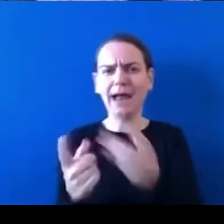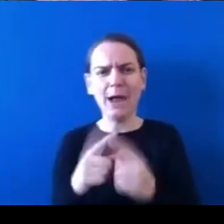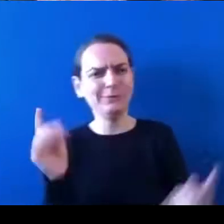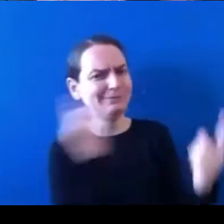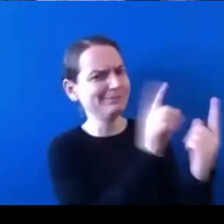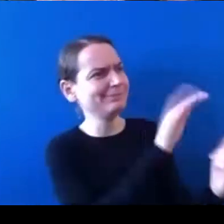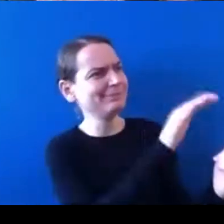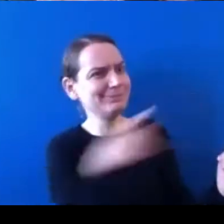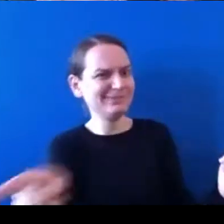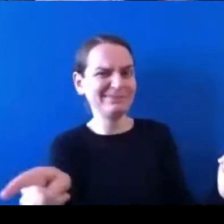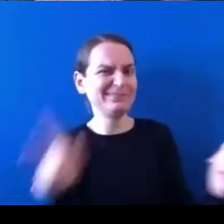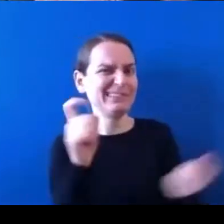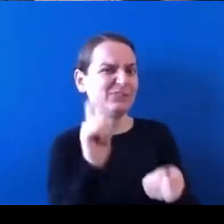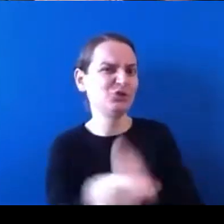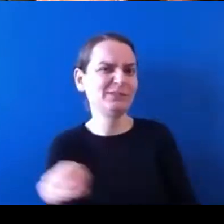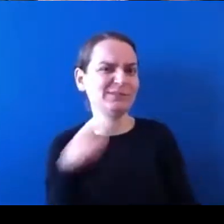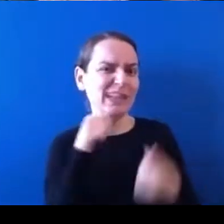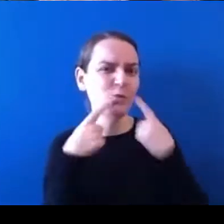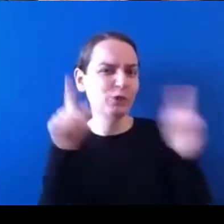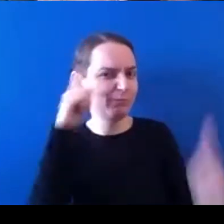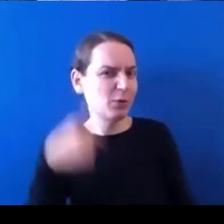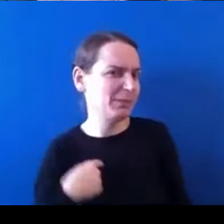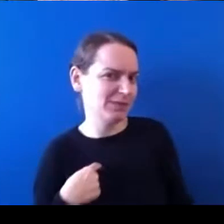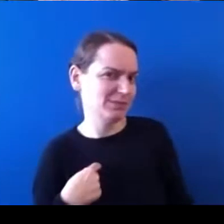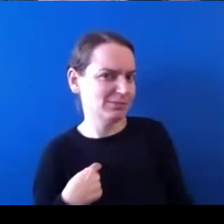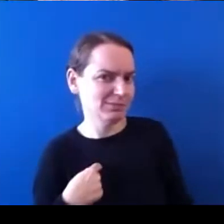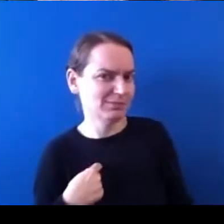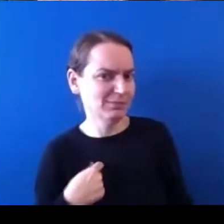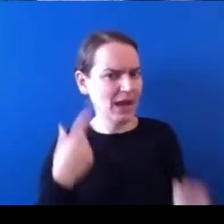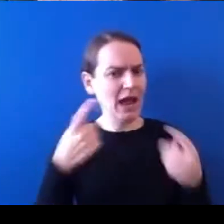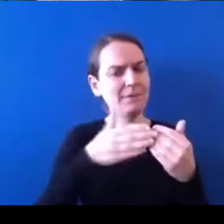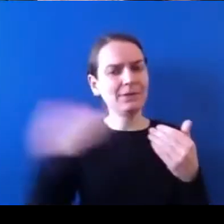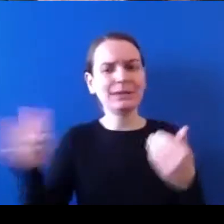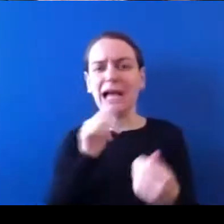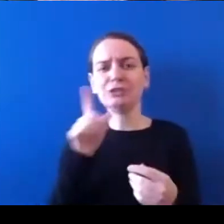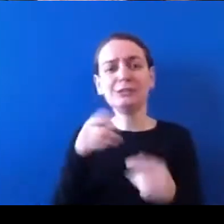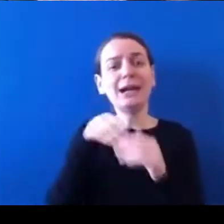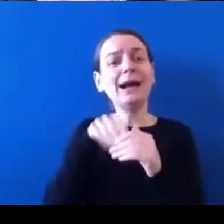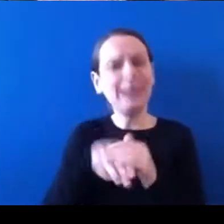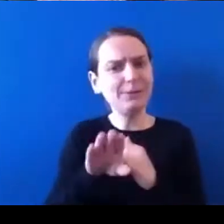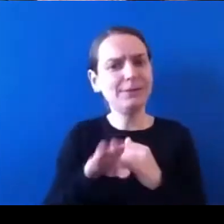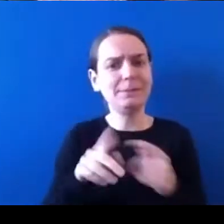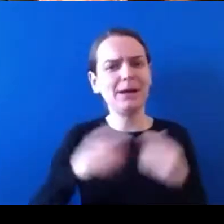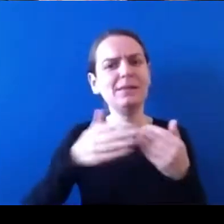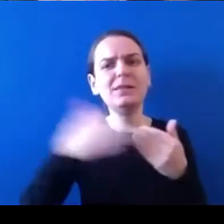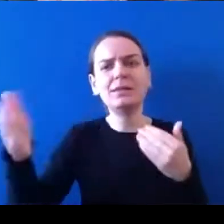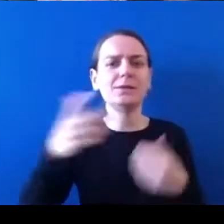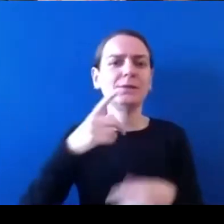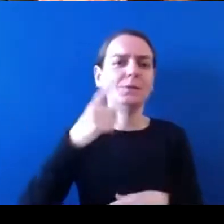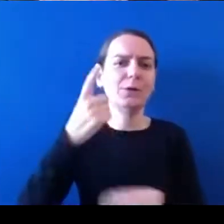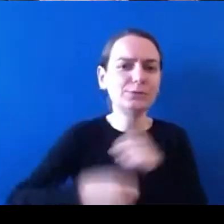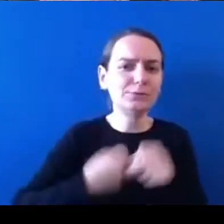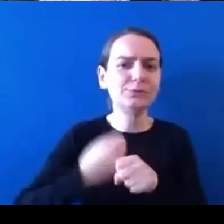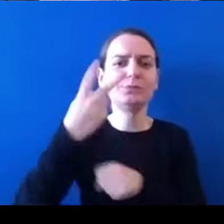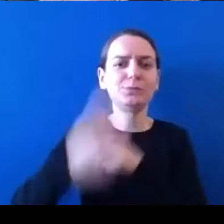Okay, one very important thing to do is learn about college culture. I have a graphic here. It says it's